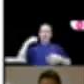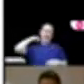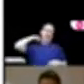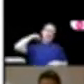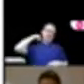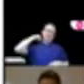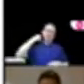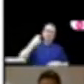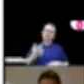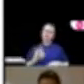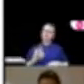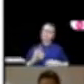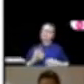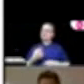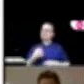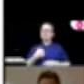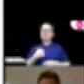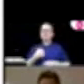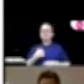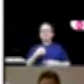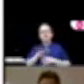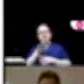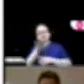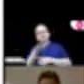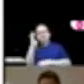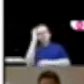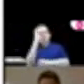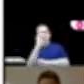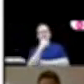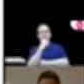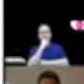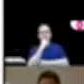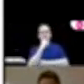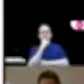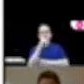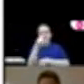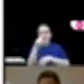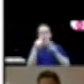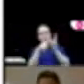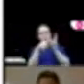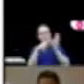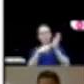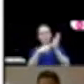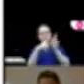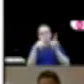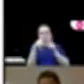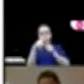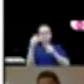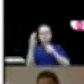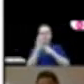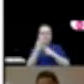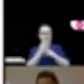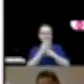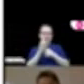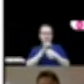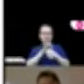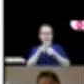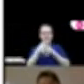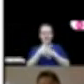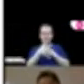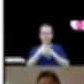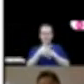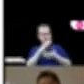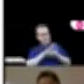Now, my worry is with COVID-19 that is happening now, some of us, we had that